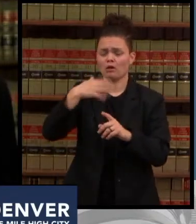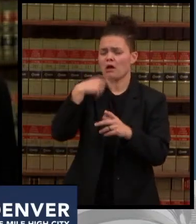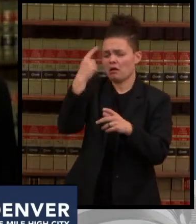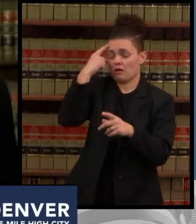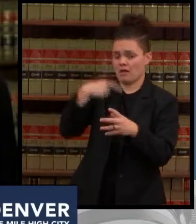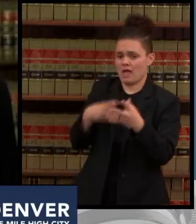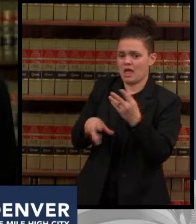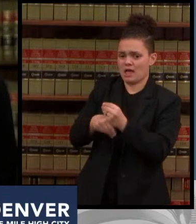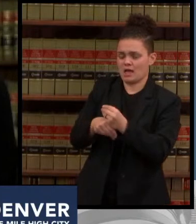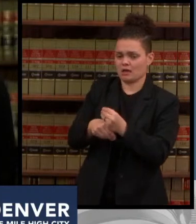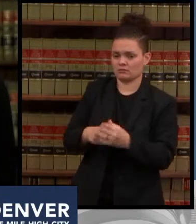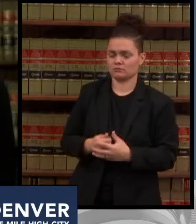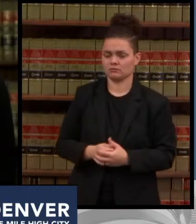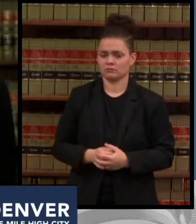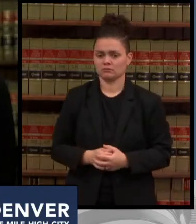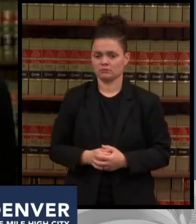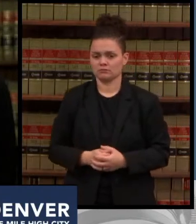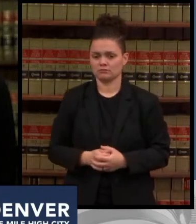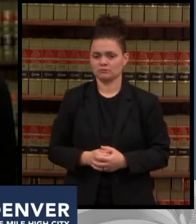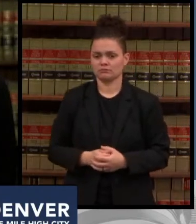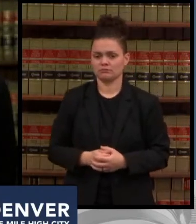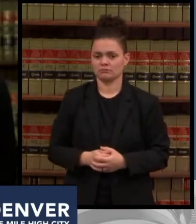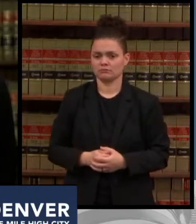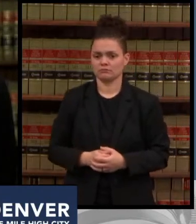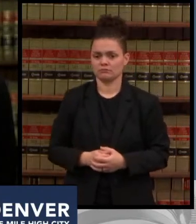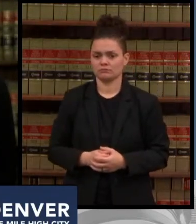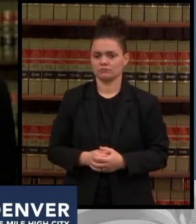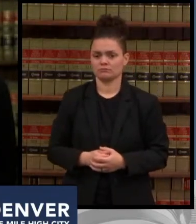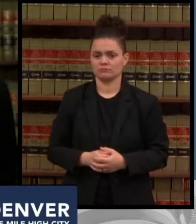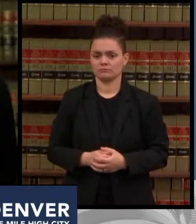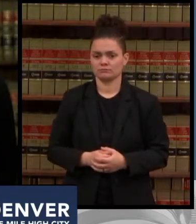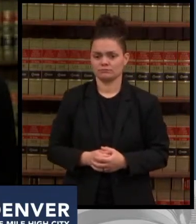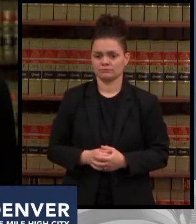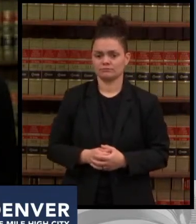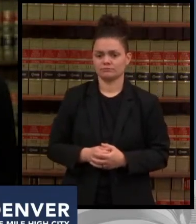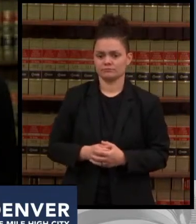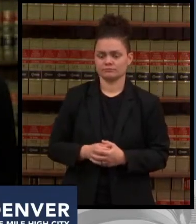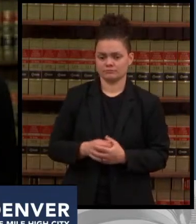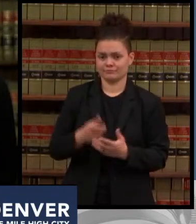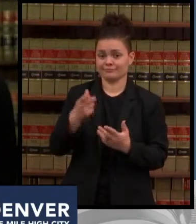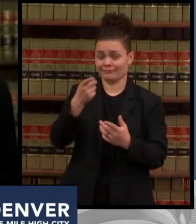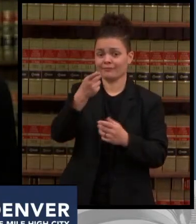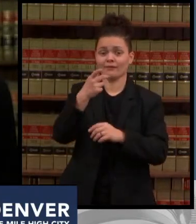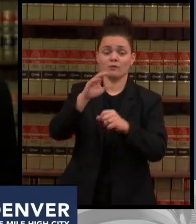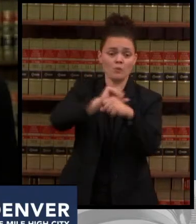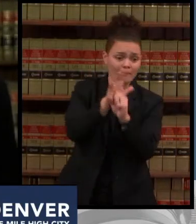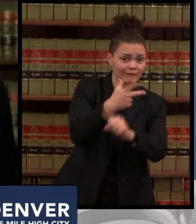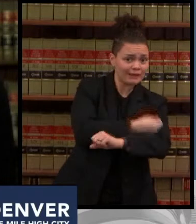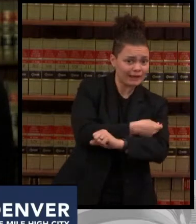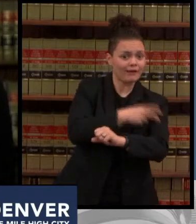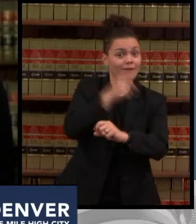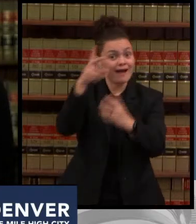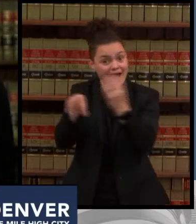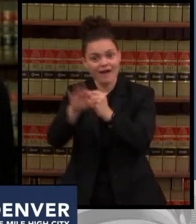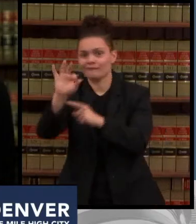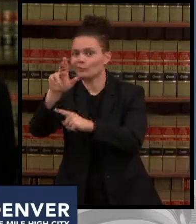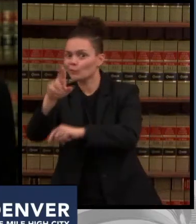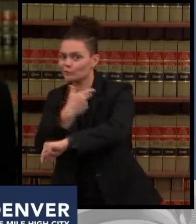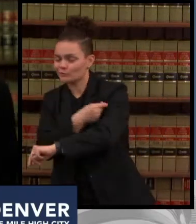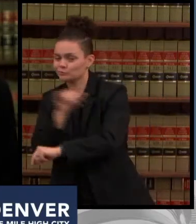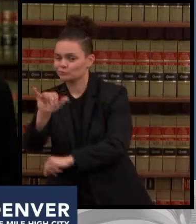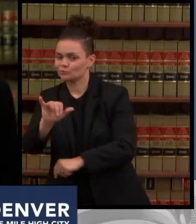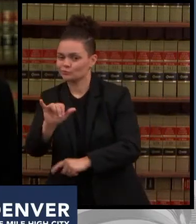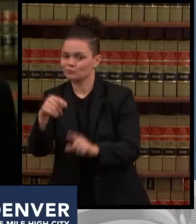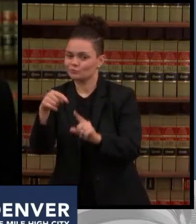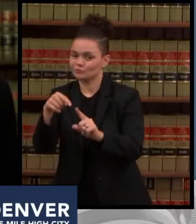ask one other thing of everyone, and that is to don't forget your flu shot. This is not just about getting COVID vaccine shots. It can